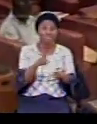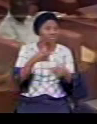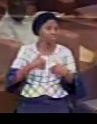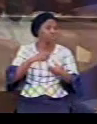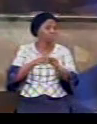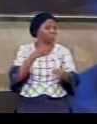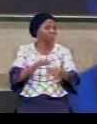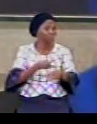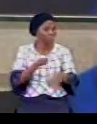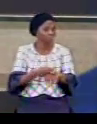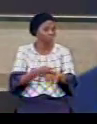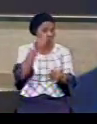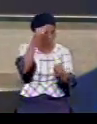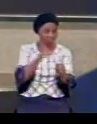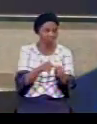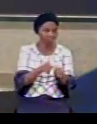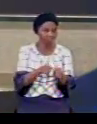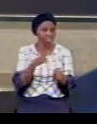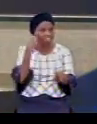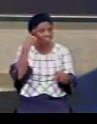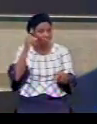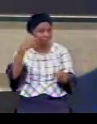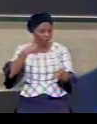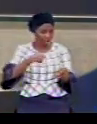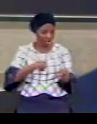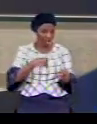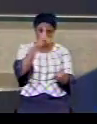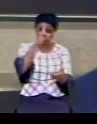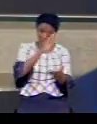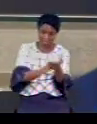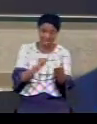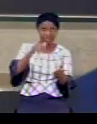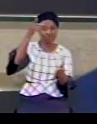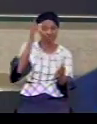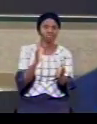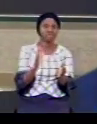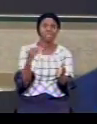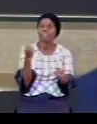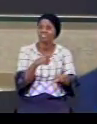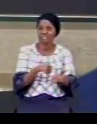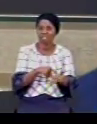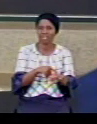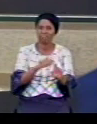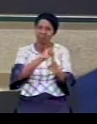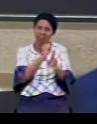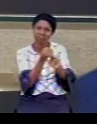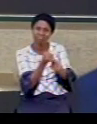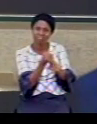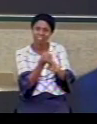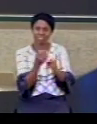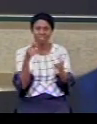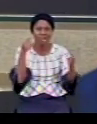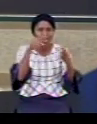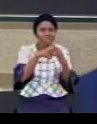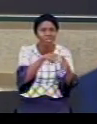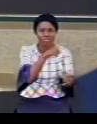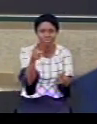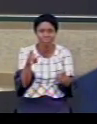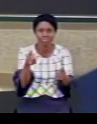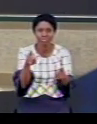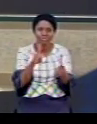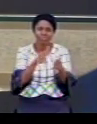for I believe God. Anytime the situation appears to be hopeless, remember